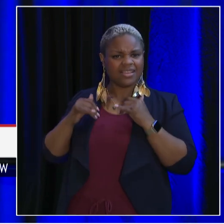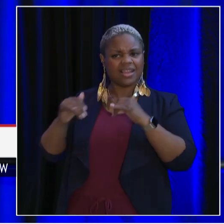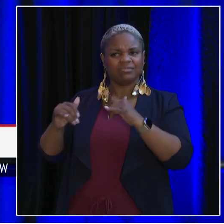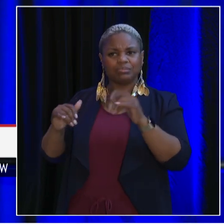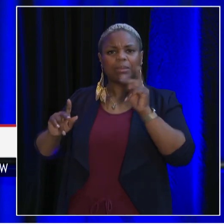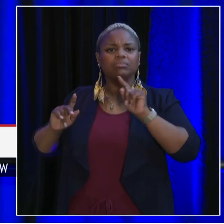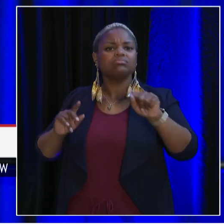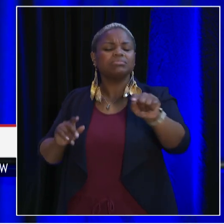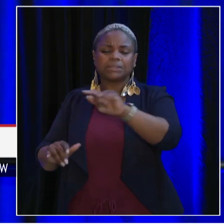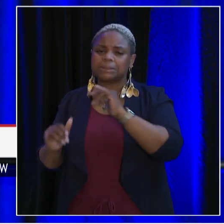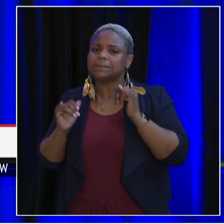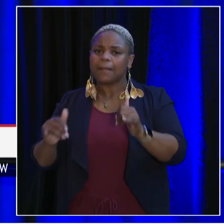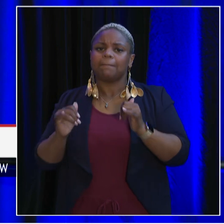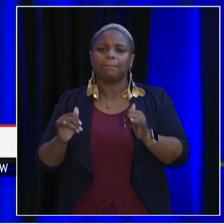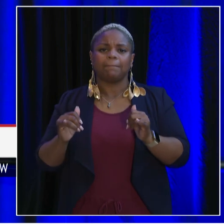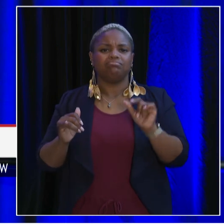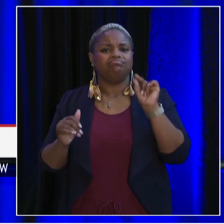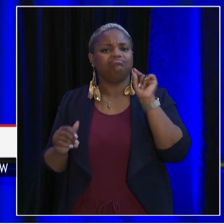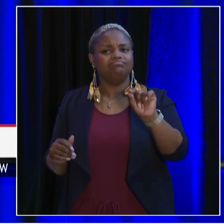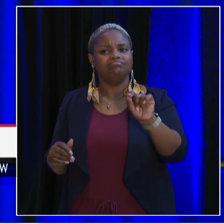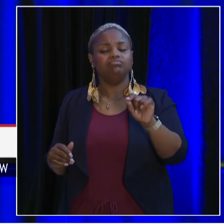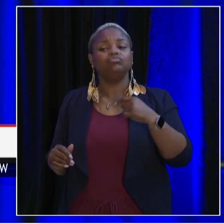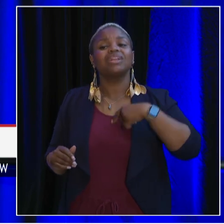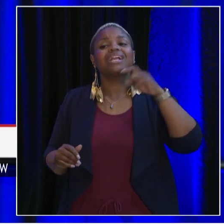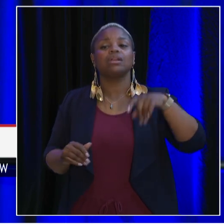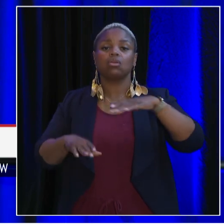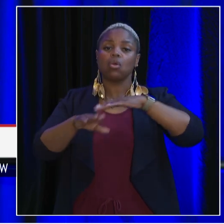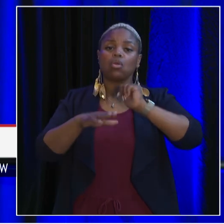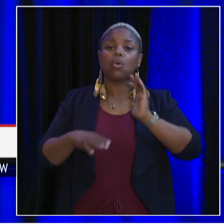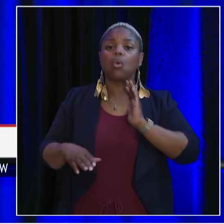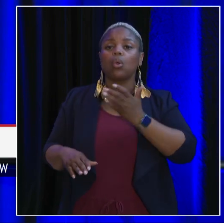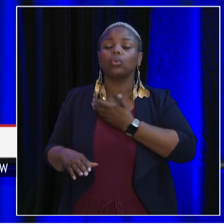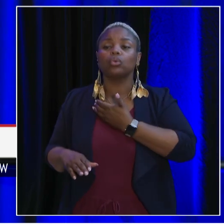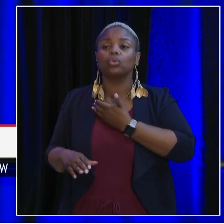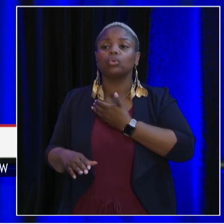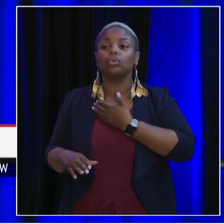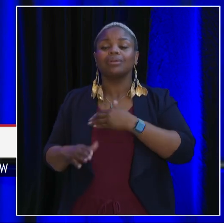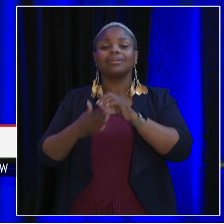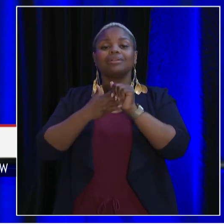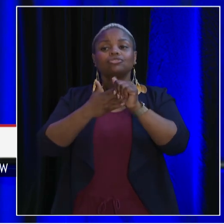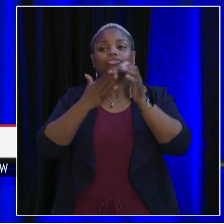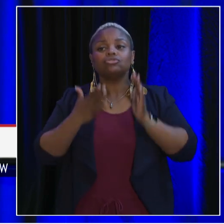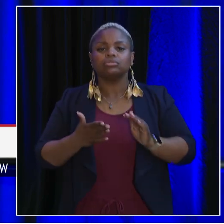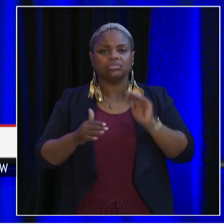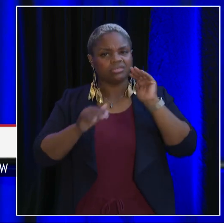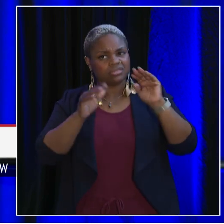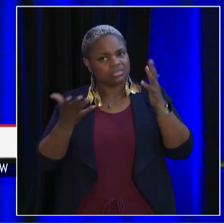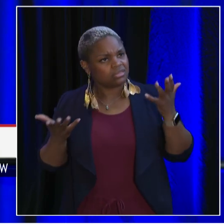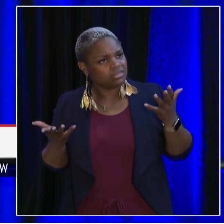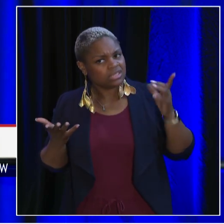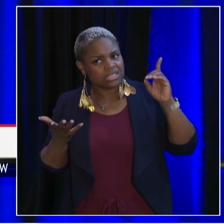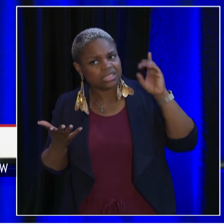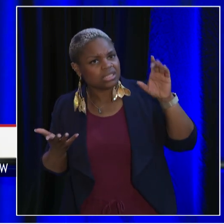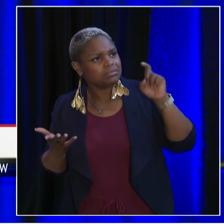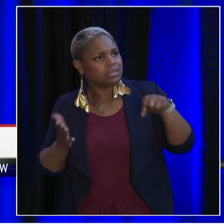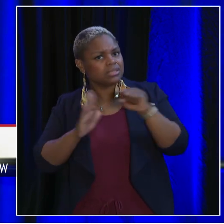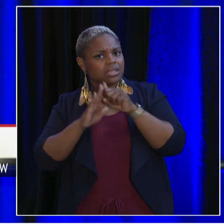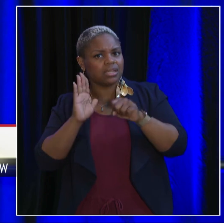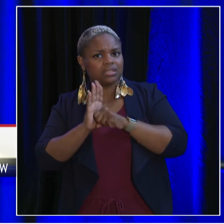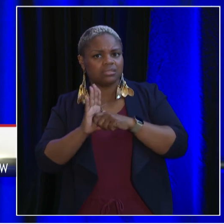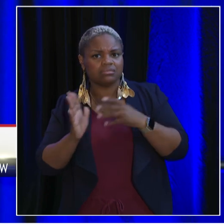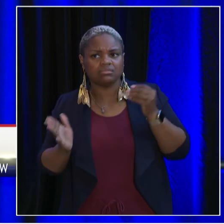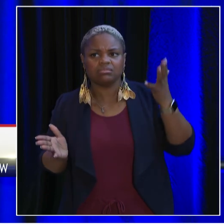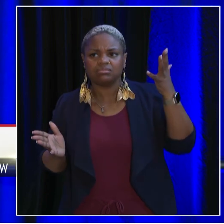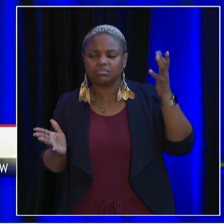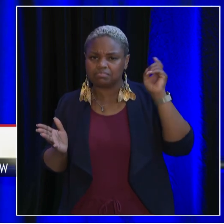And we must call on our elected officials to prioritize and center DC statehood as a critical issue for our